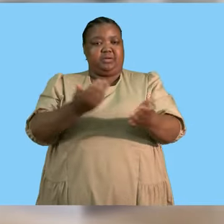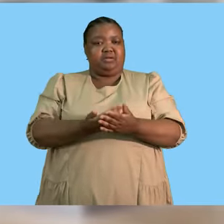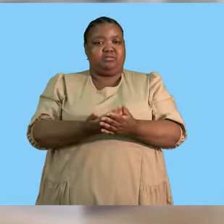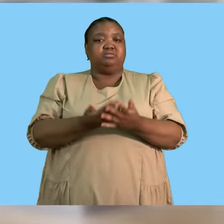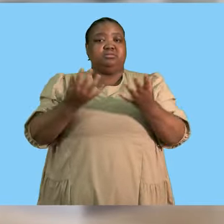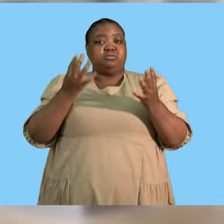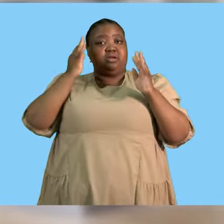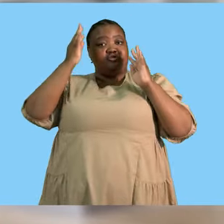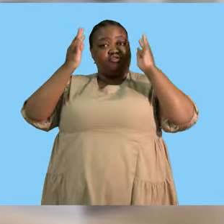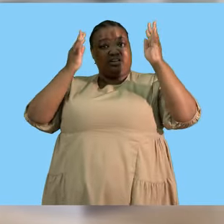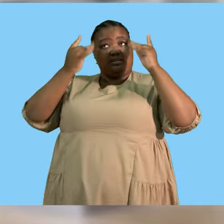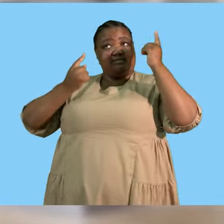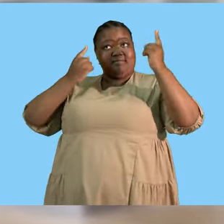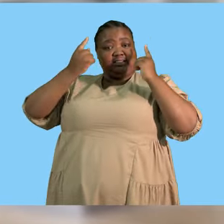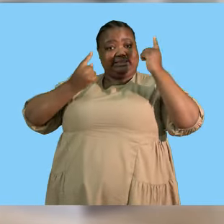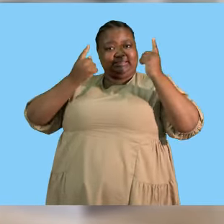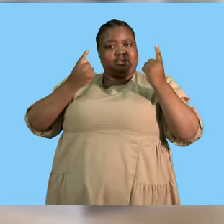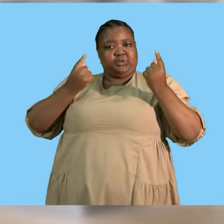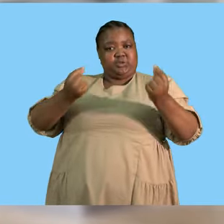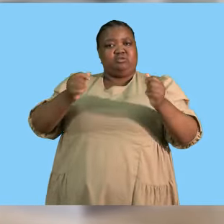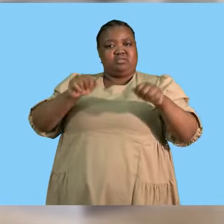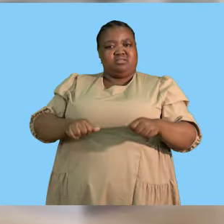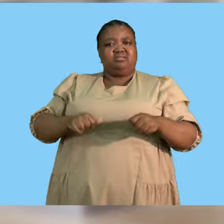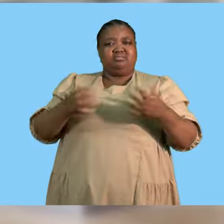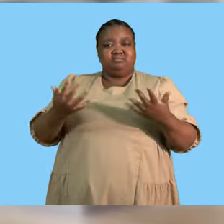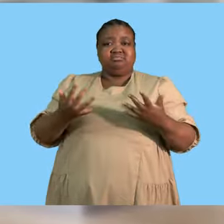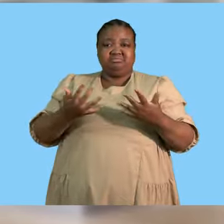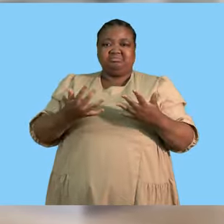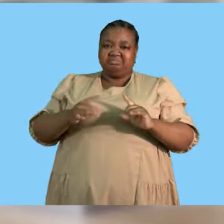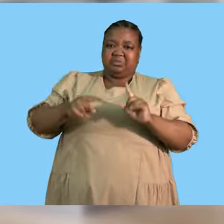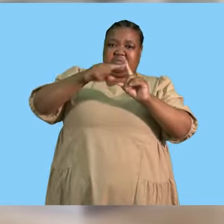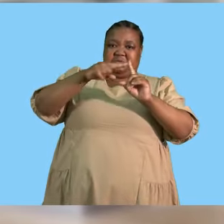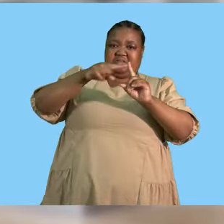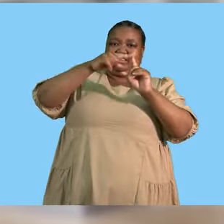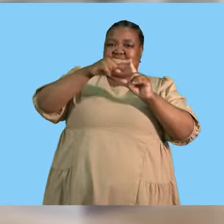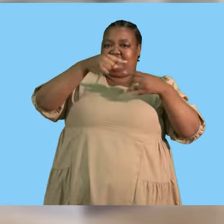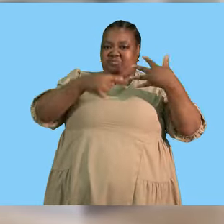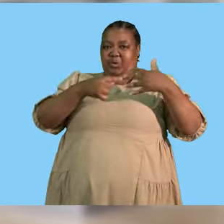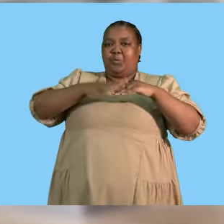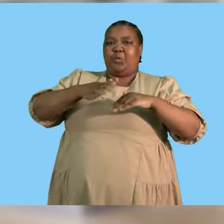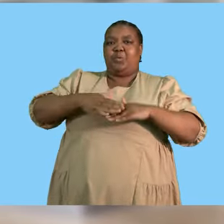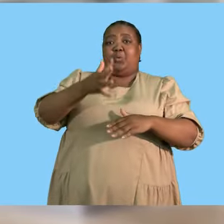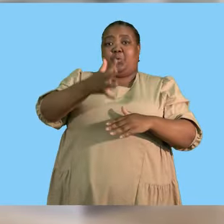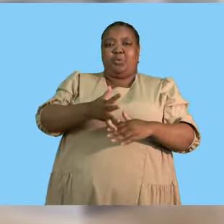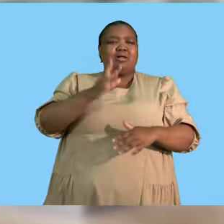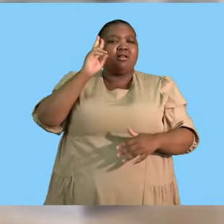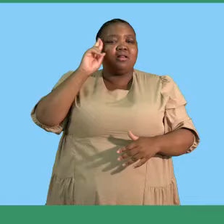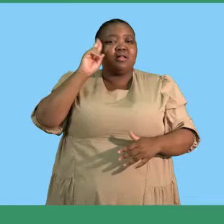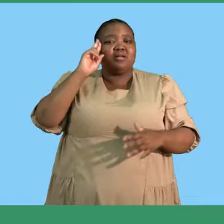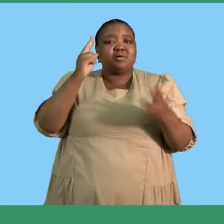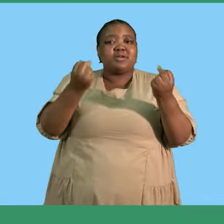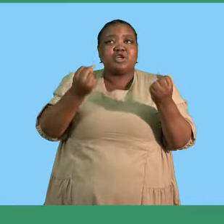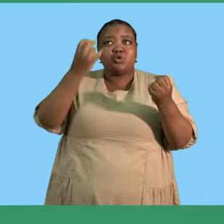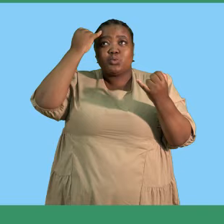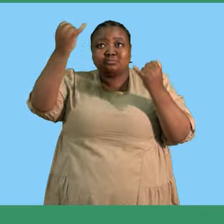If we apply creative thinking in the workplace, we are going to have a lot of advantages. Now remember